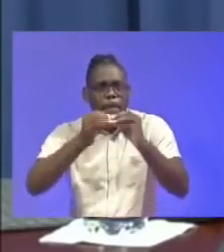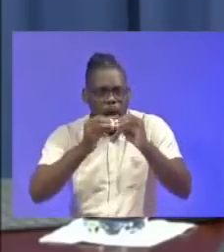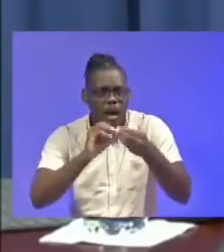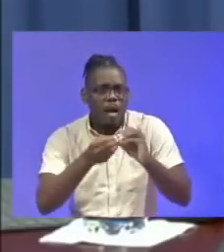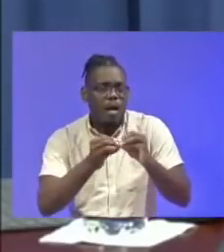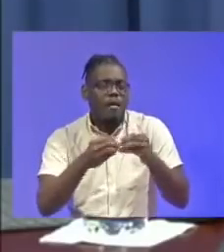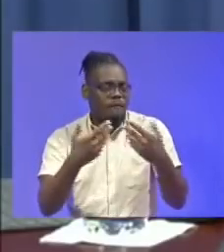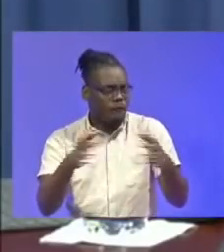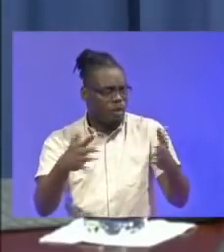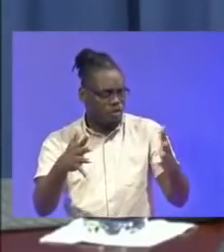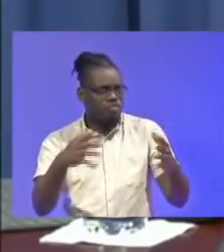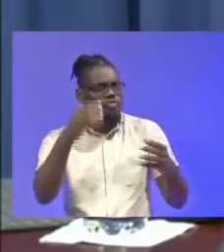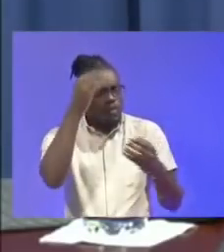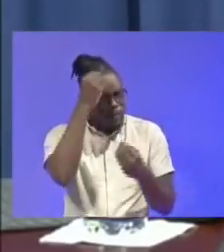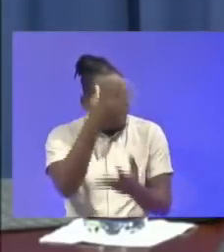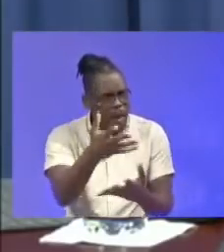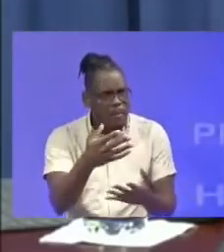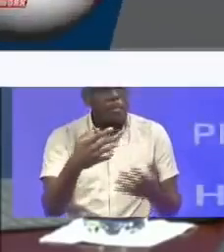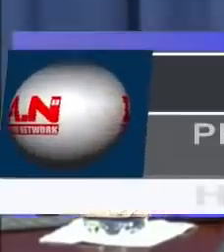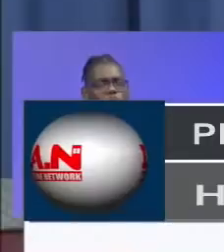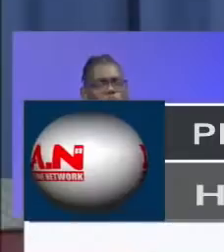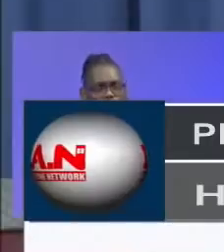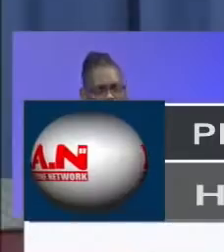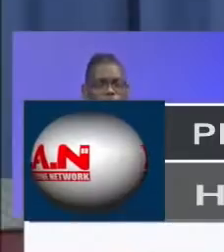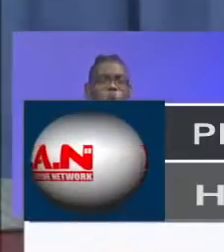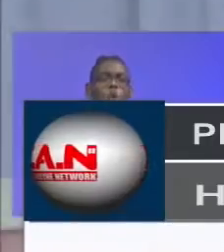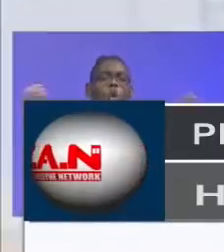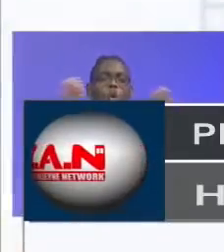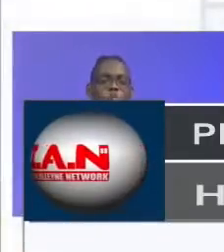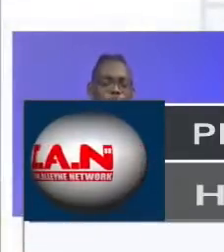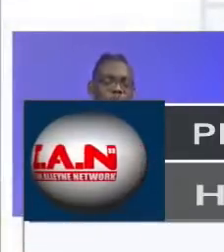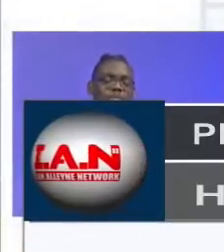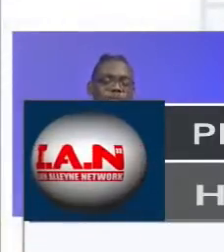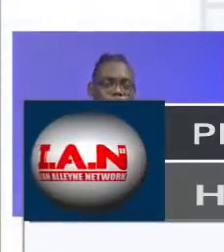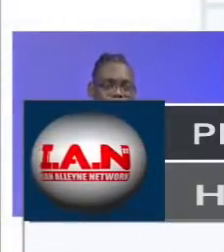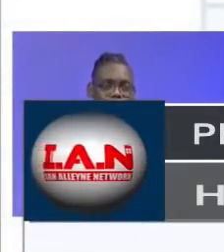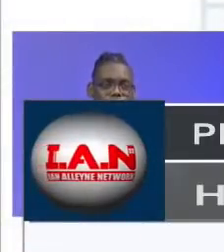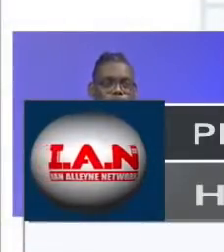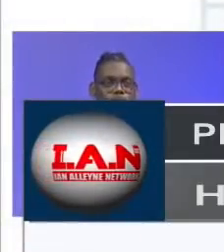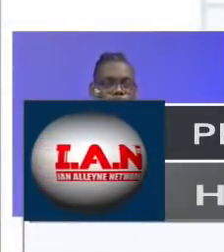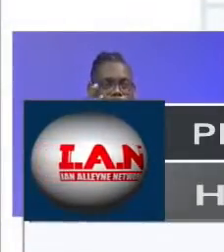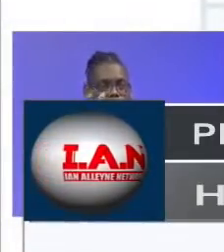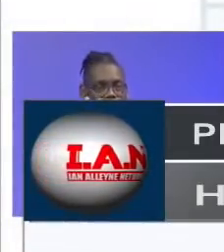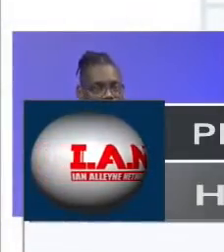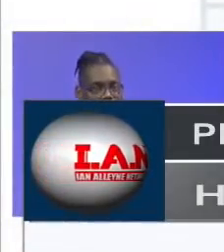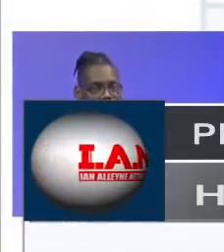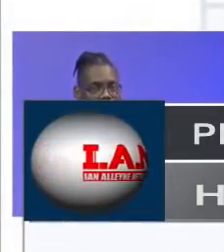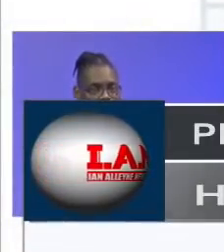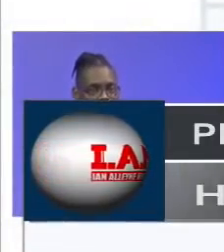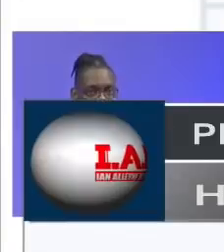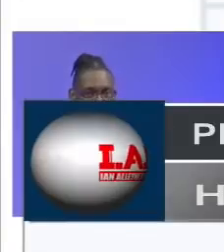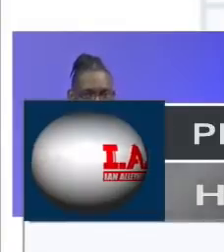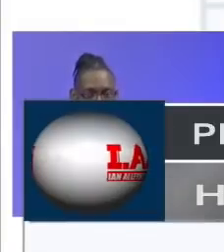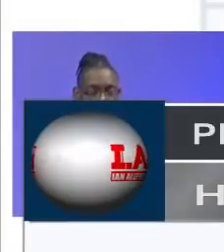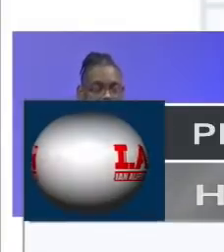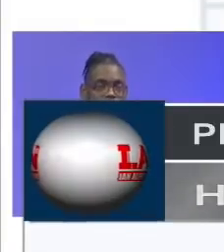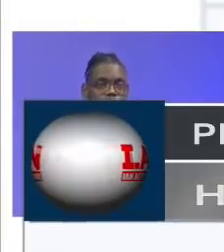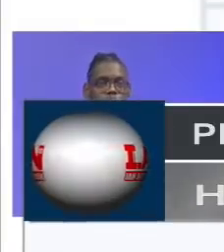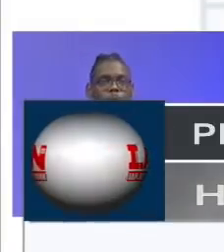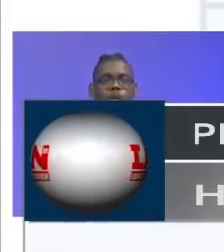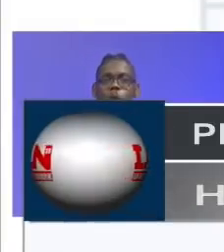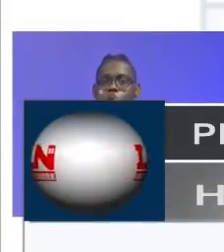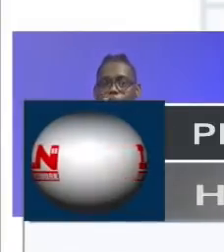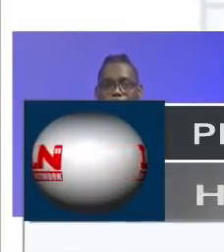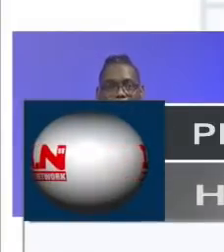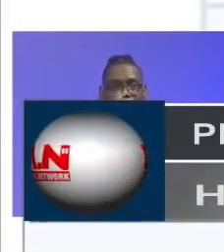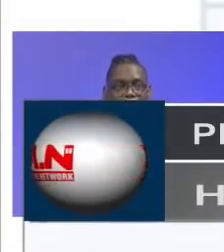the statistics we are seeing in our A&Es are very, very bad. 90% are unvaccinated. And the